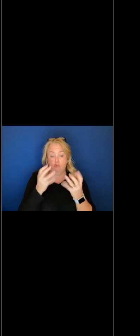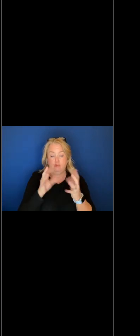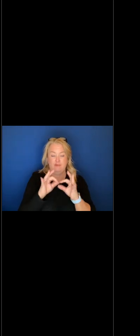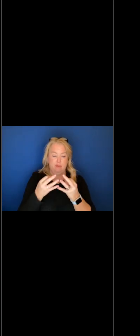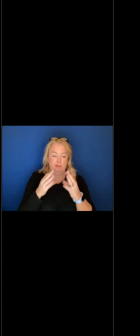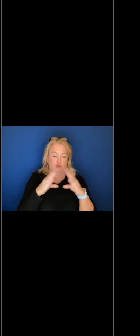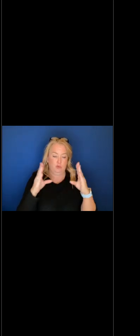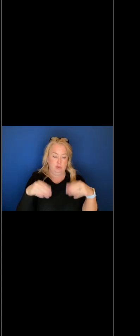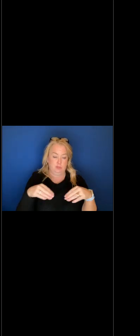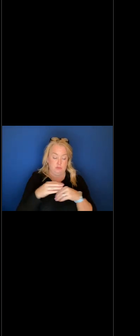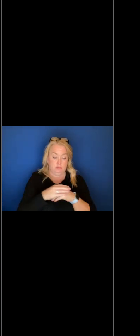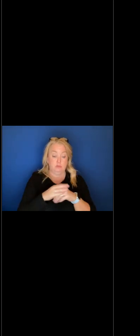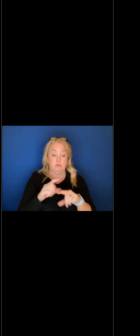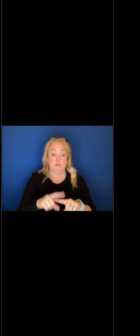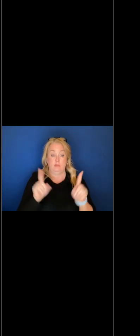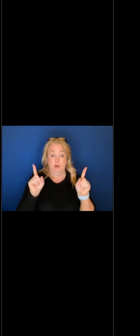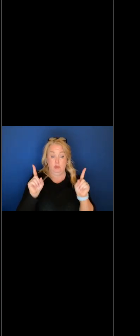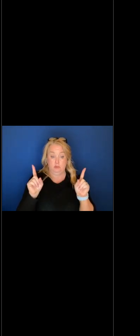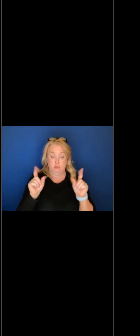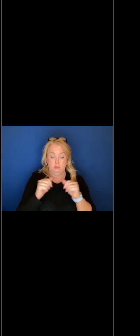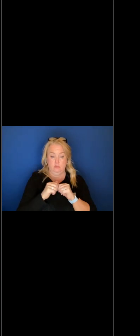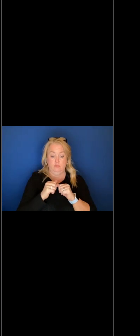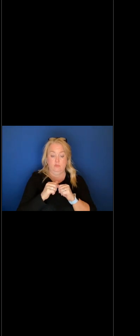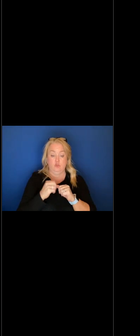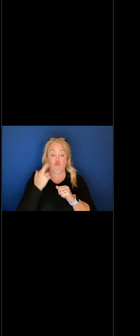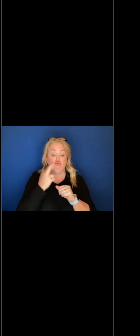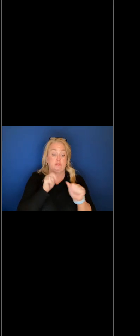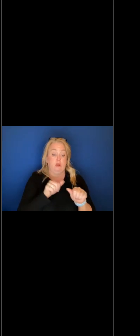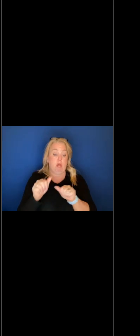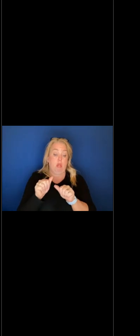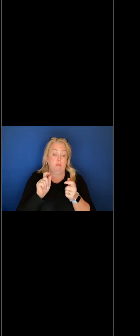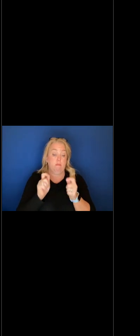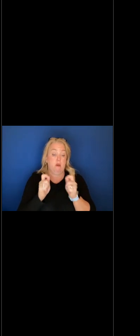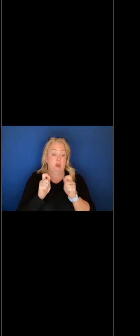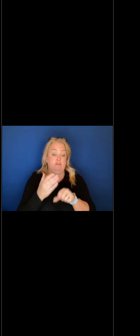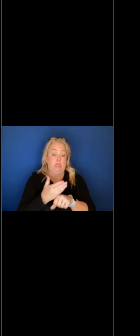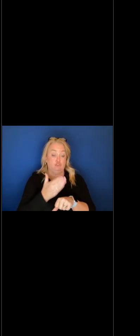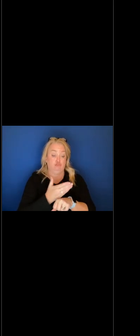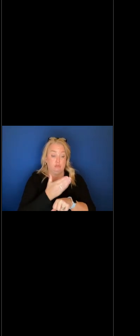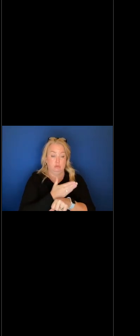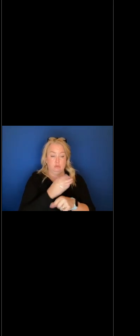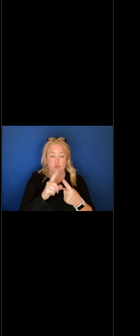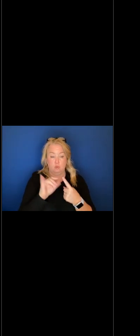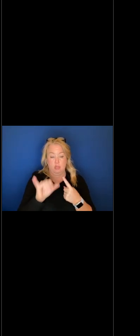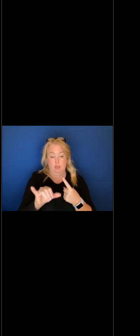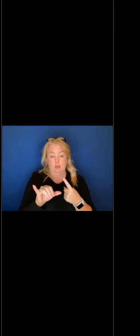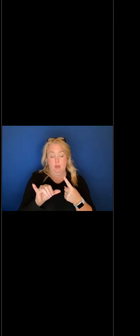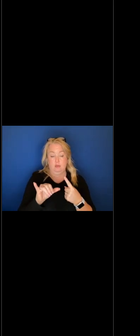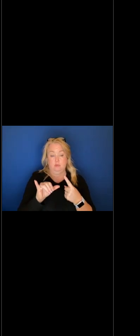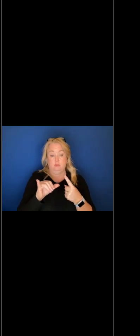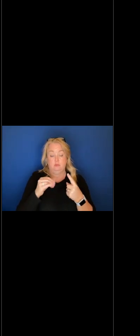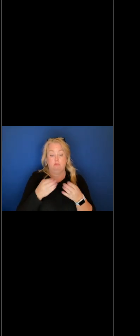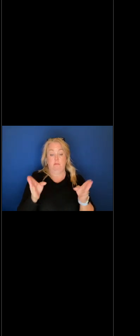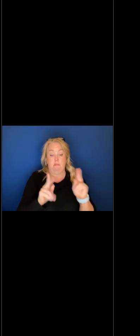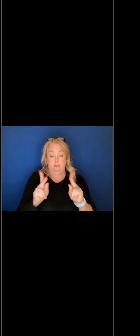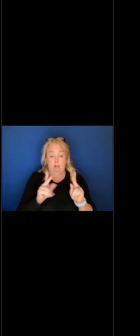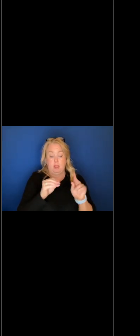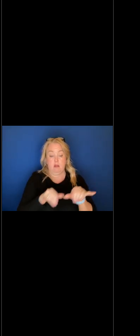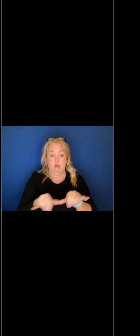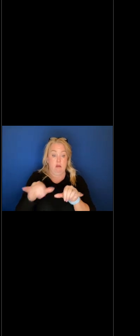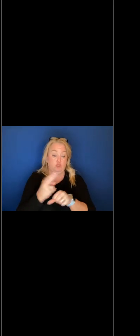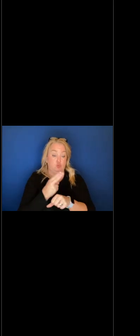dwellings. However, reasonable modifications to the existing public and common